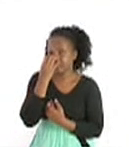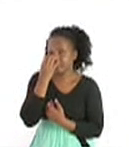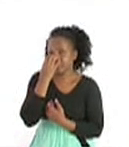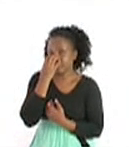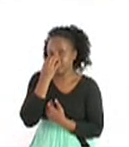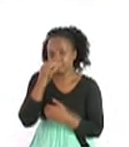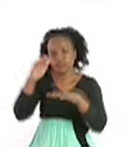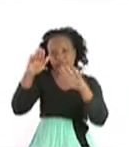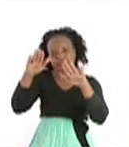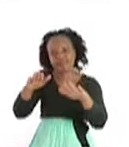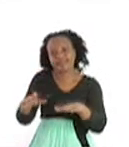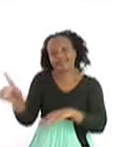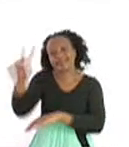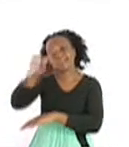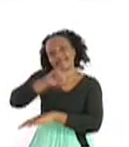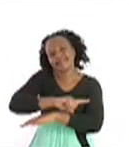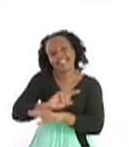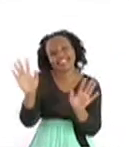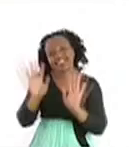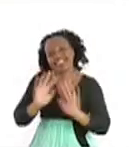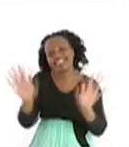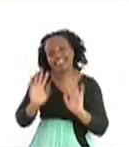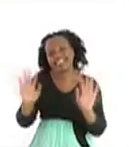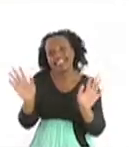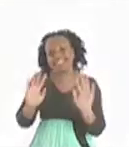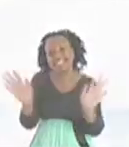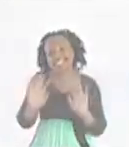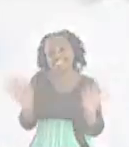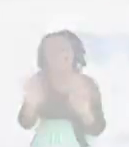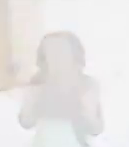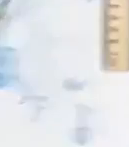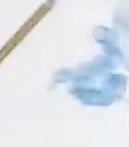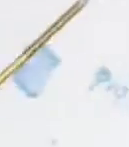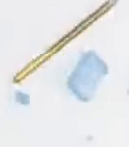a blessed day. Goodbye.